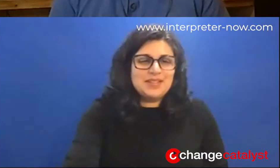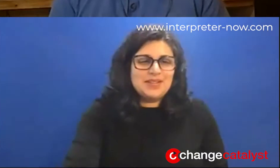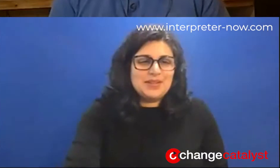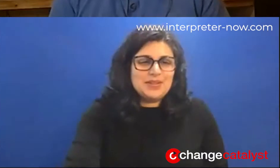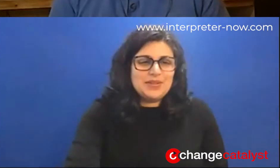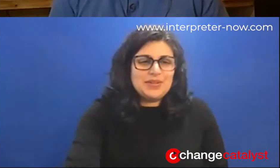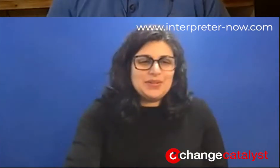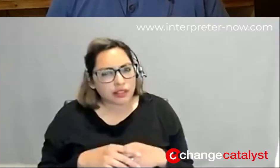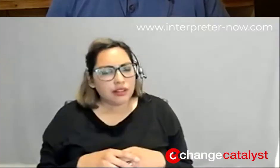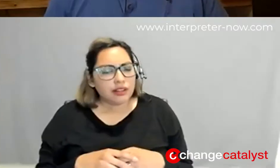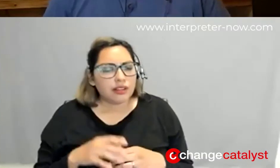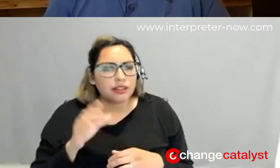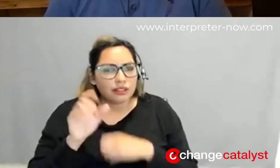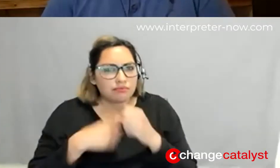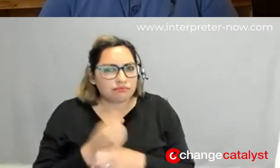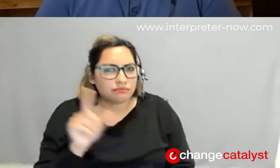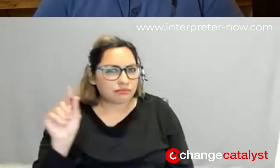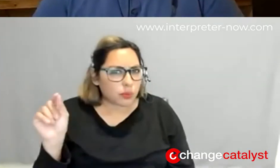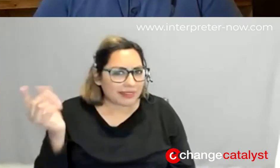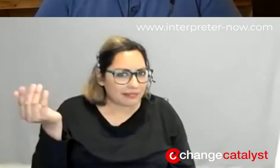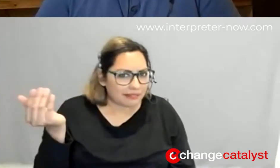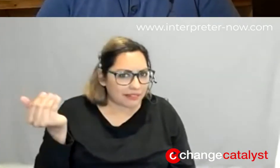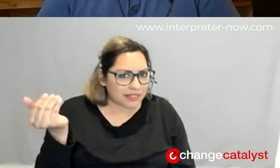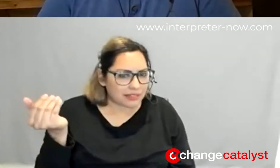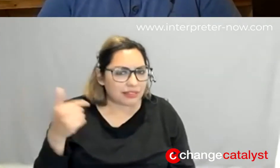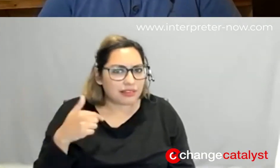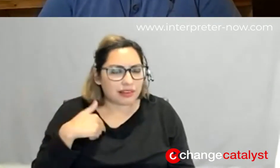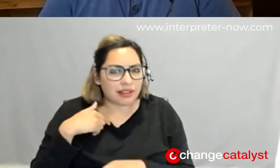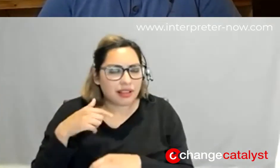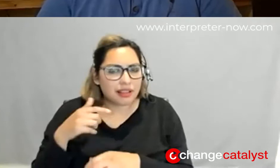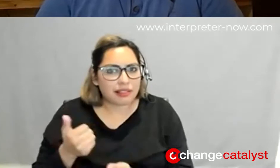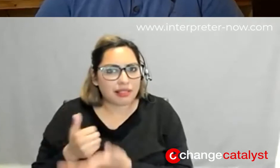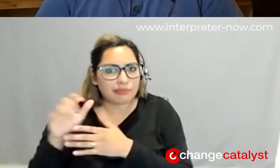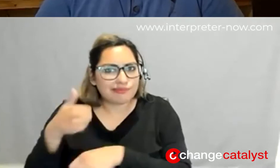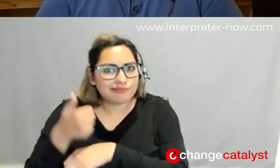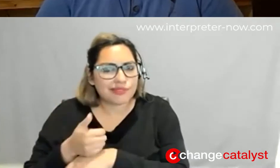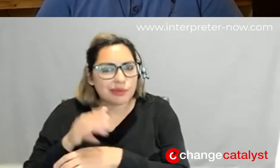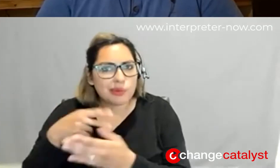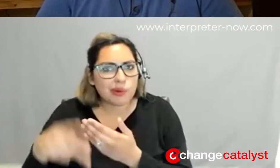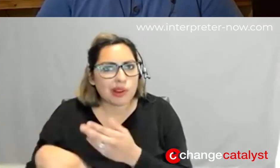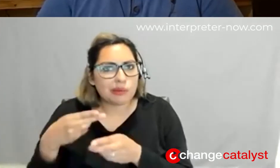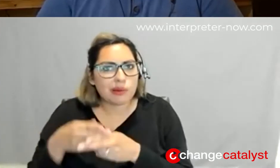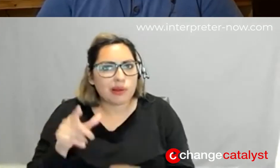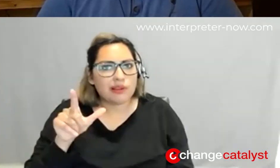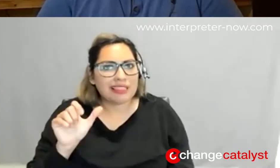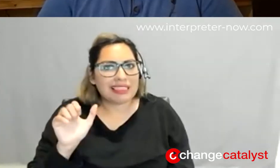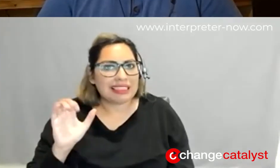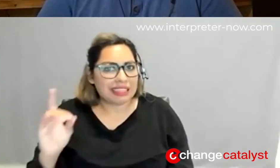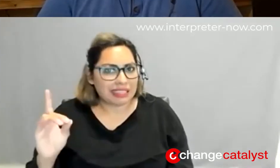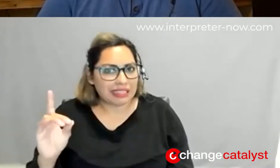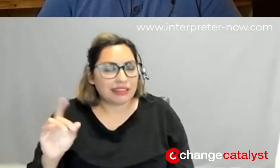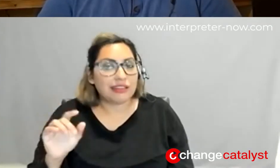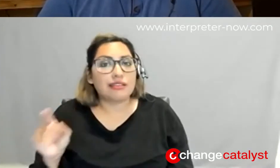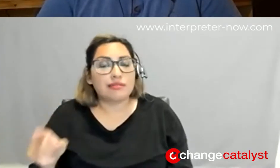there's in 2015, I co-created a program called LEAP, which was about bringing in women